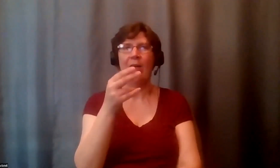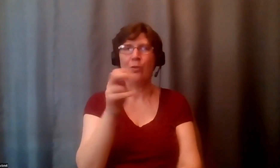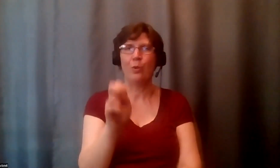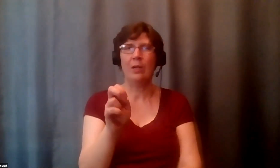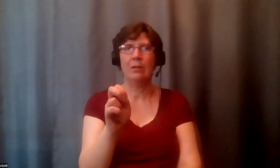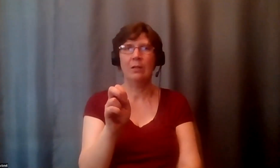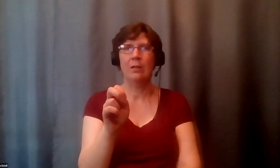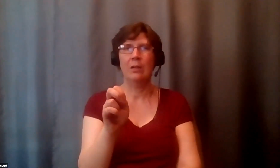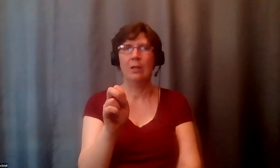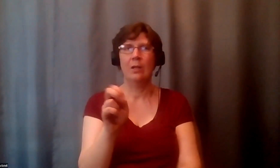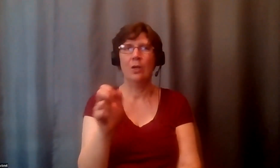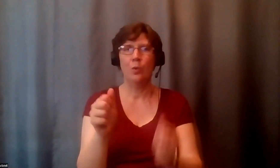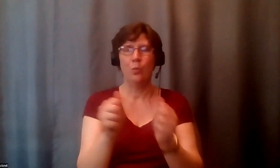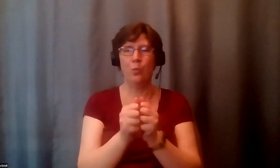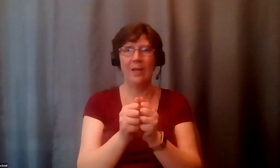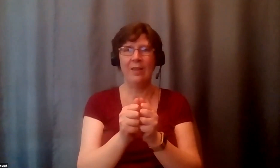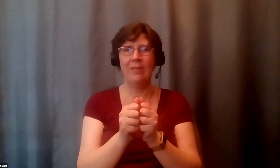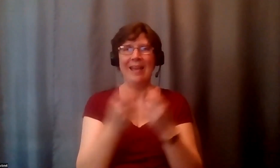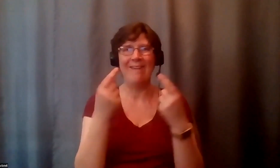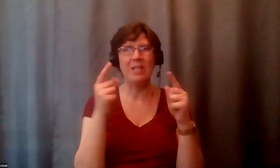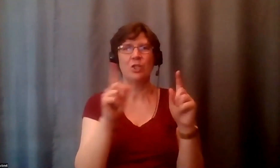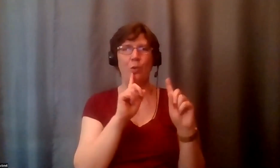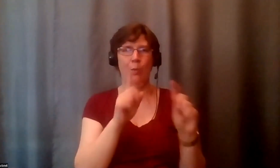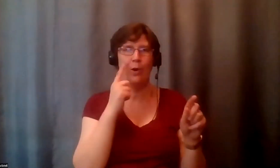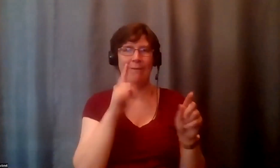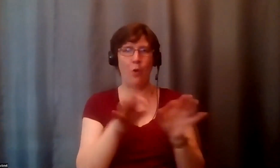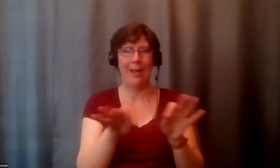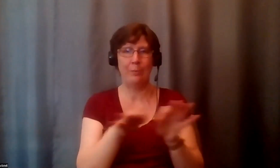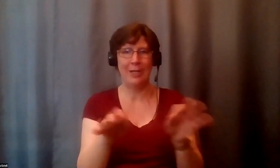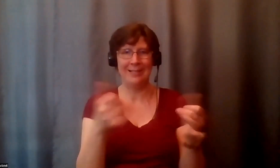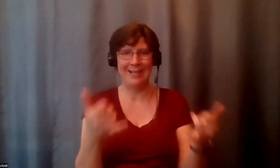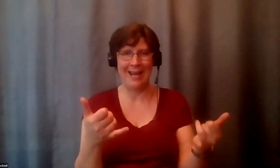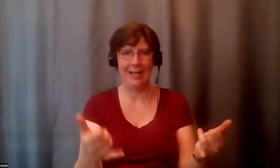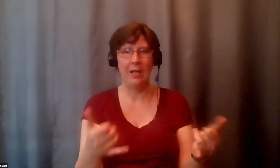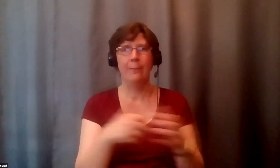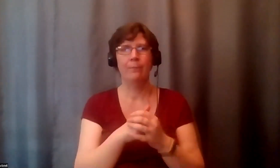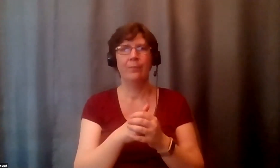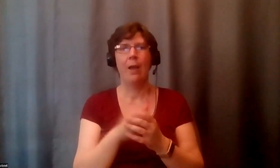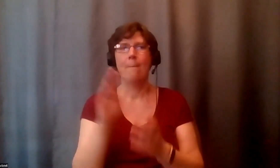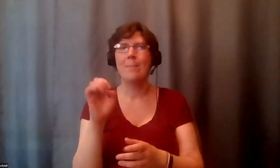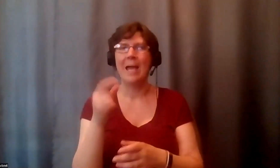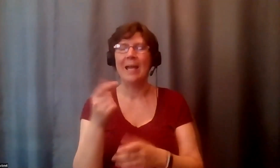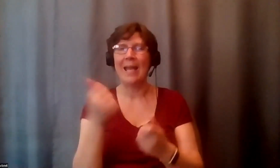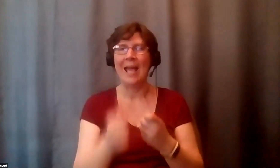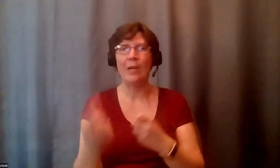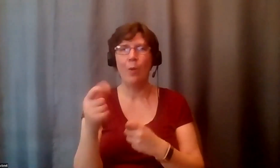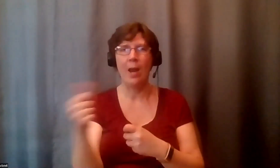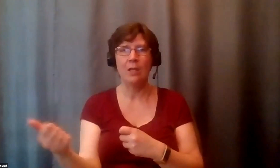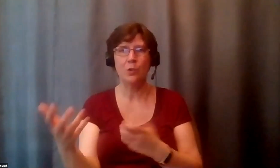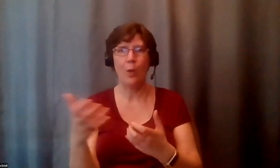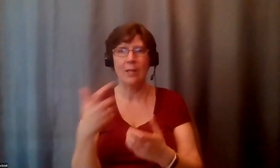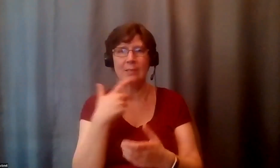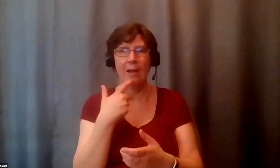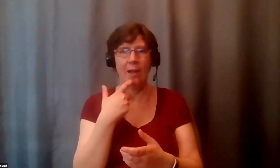with Efficiency Reporting for doing our captioning today. Meg, is there anything else you would like to say